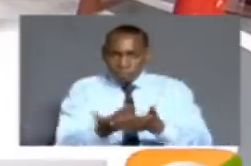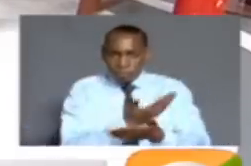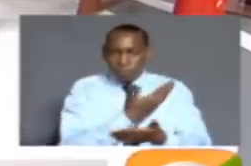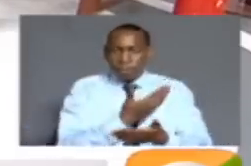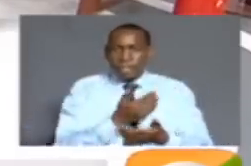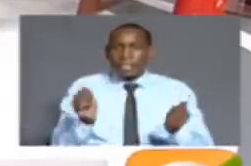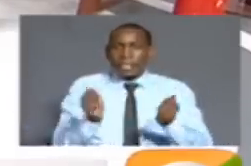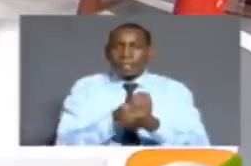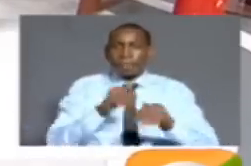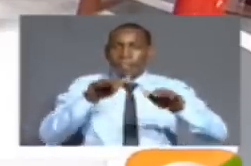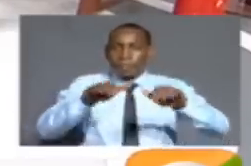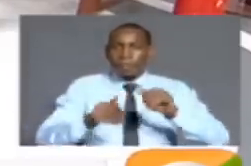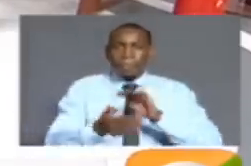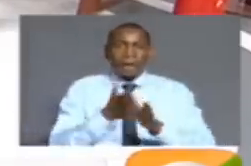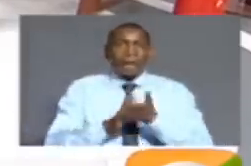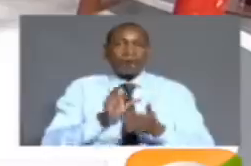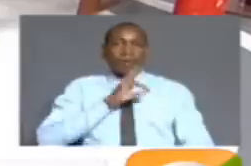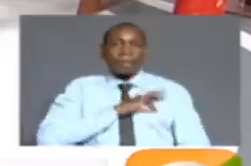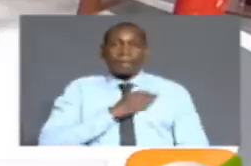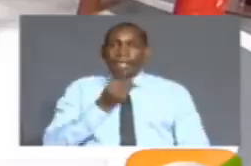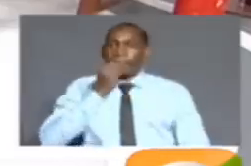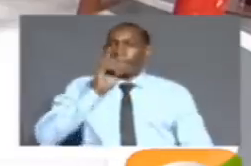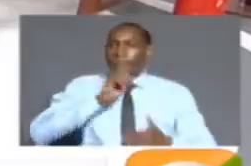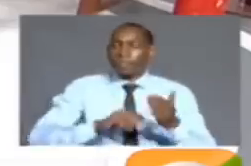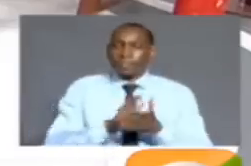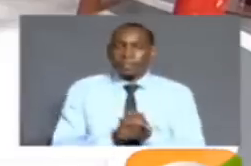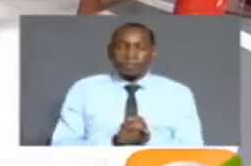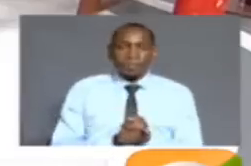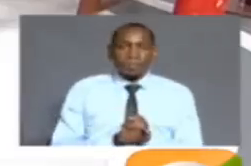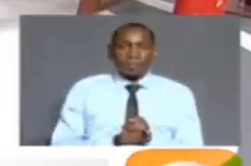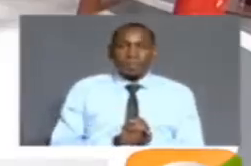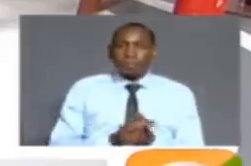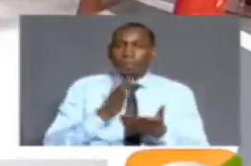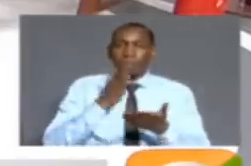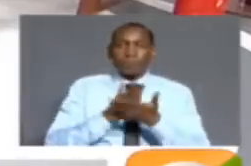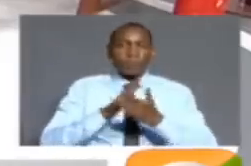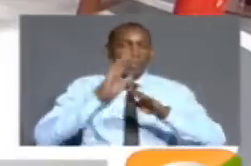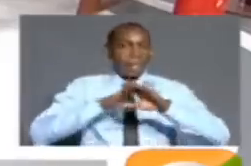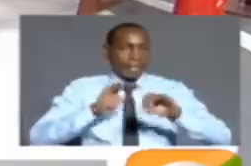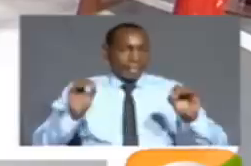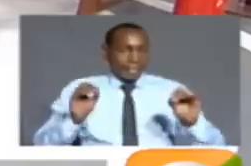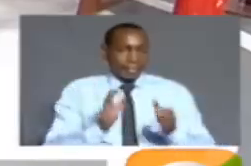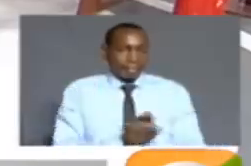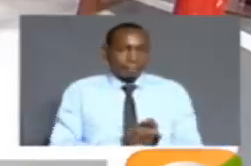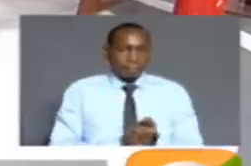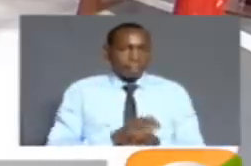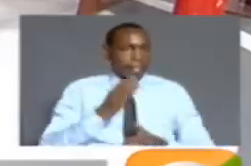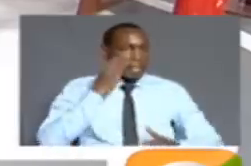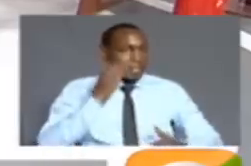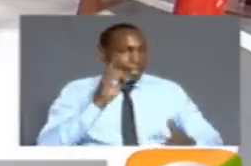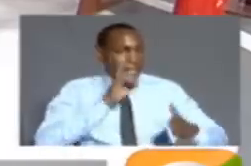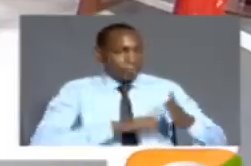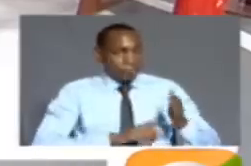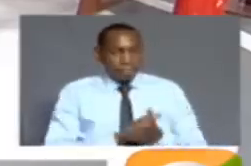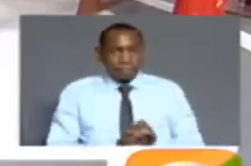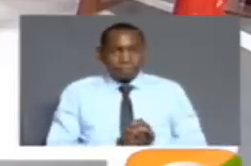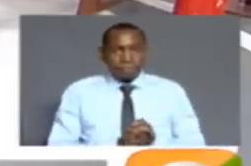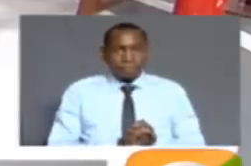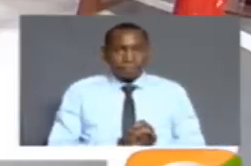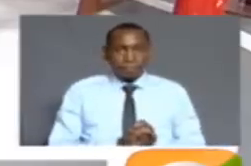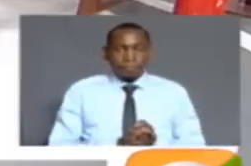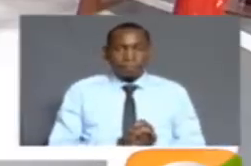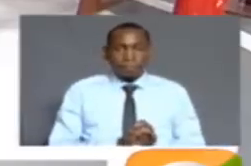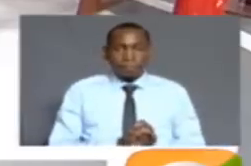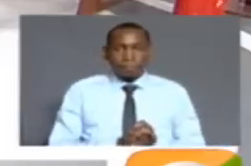farm, they can't get anything out of it. So what are they going to eat for the rest of the year? It is terrible. You know, and you see, the sad part is that if you look at the